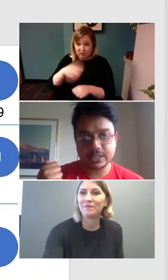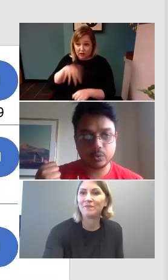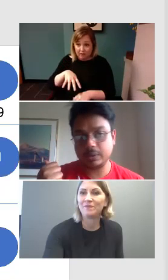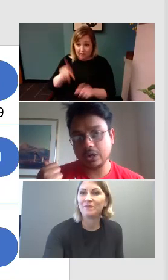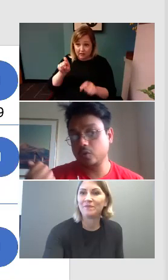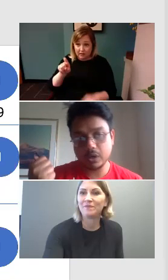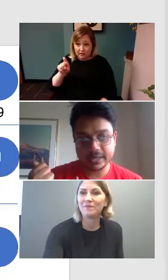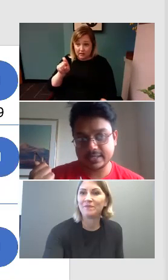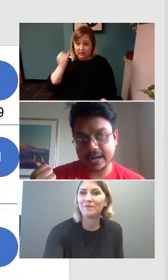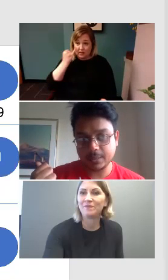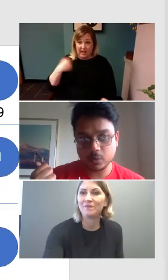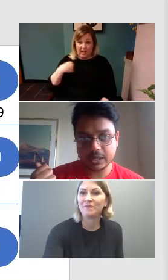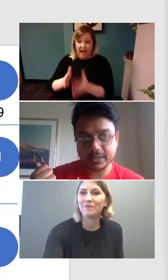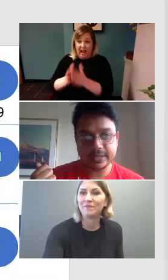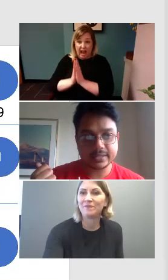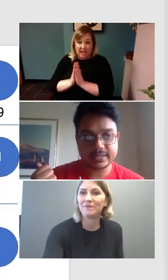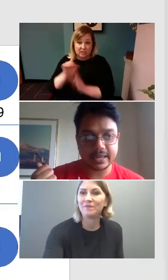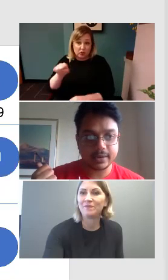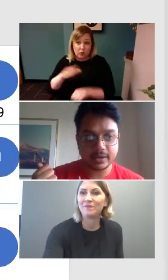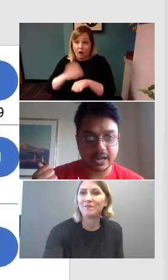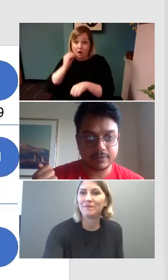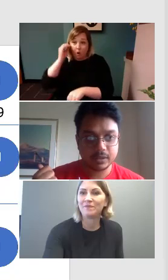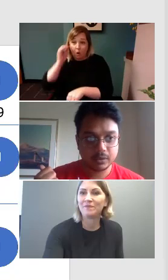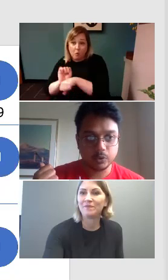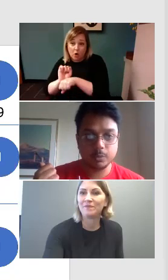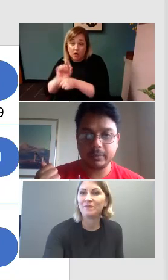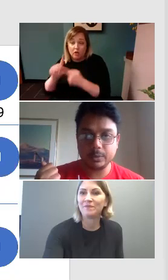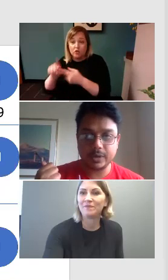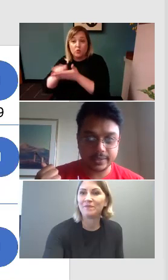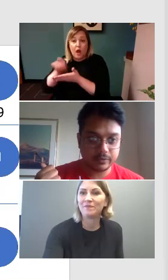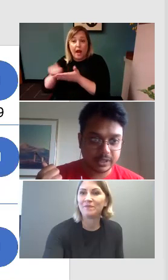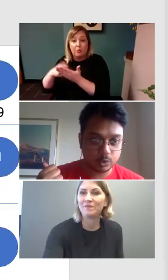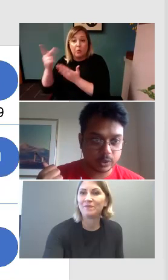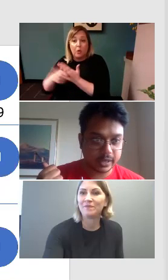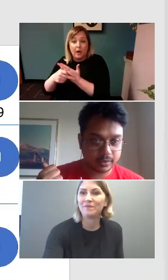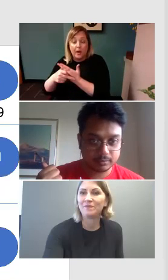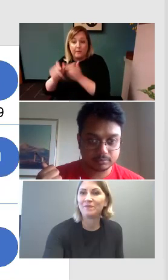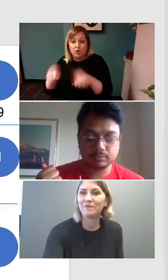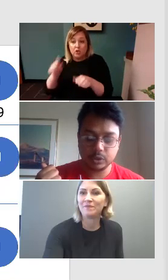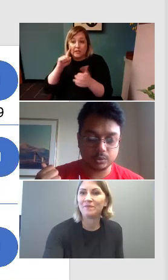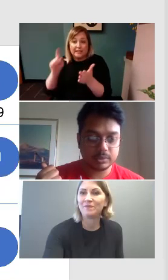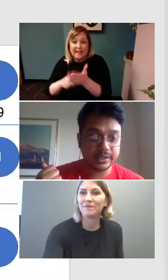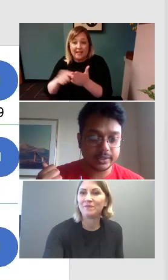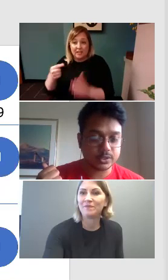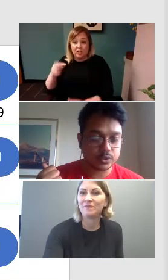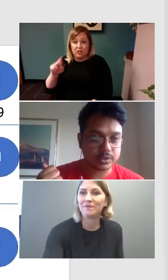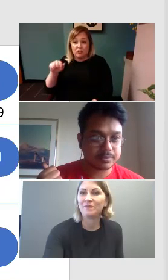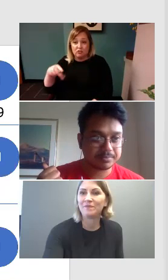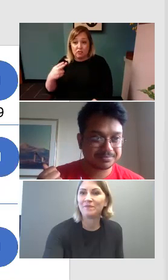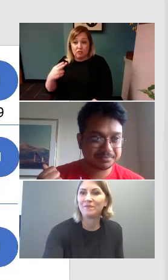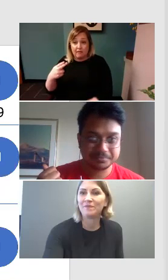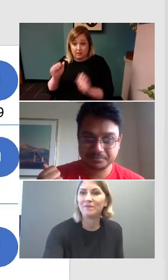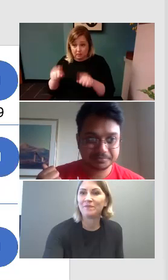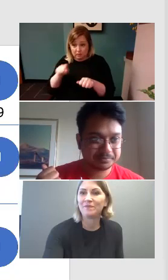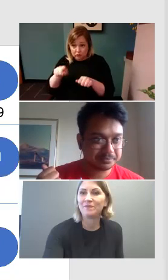If I ask you in a homework, let's say, write a program that detects a cycle in a graph, would you be able to write it without looking at, internet